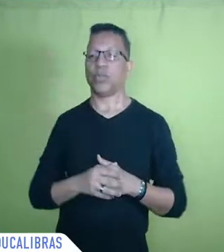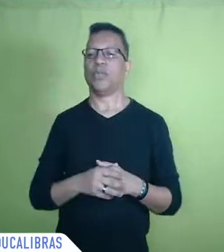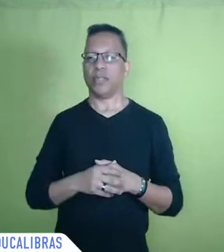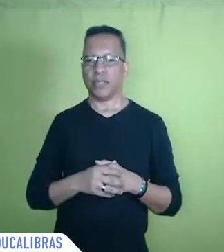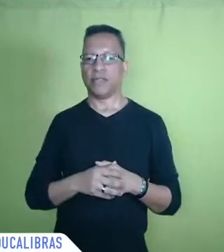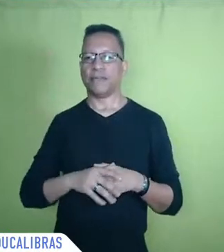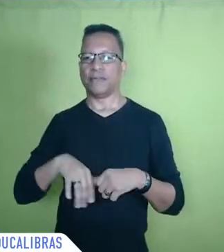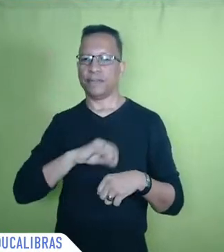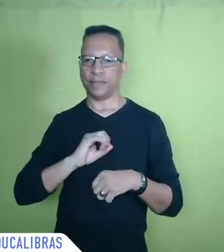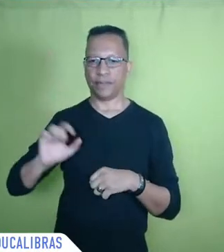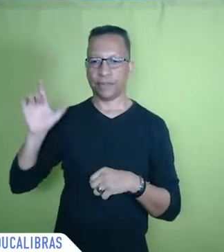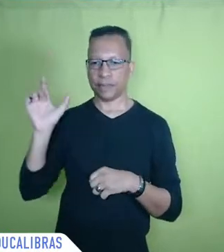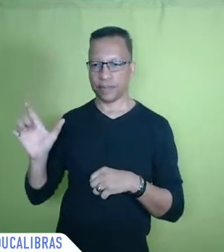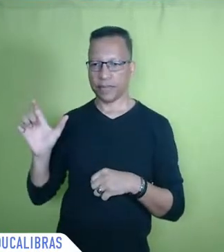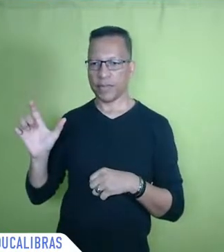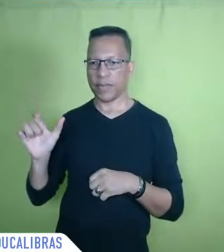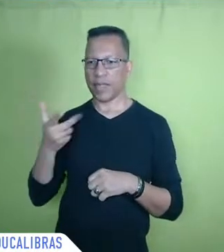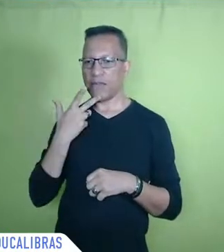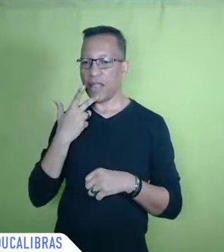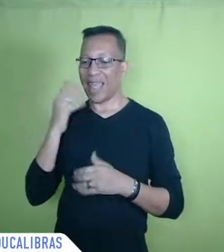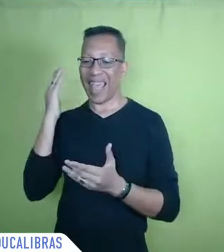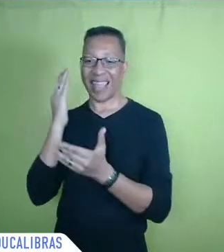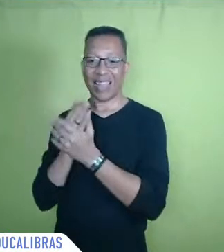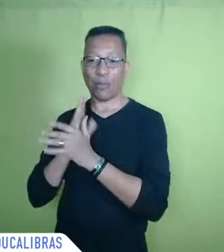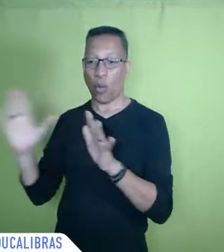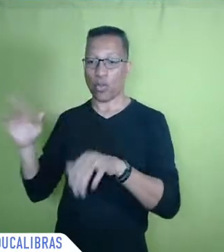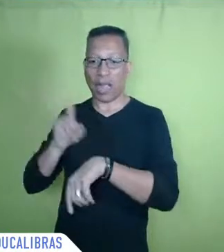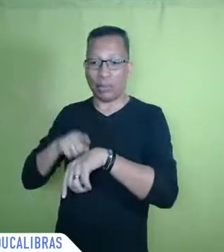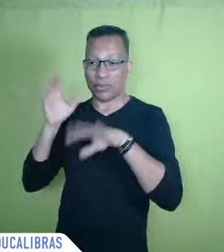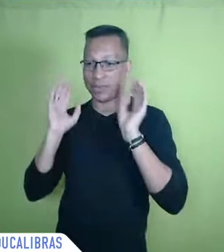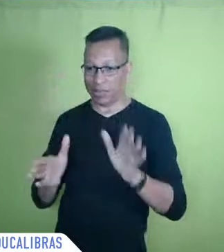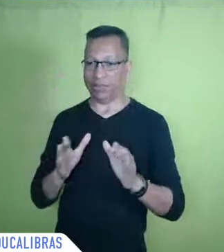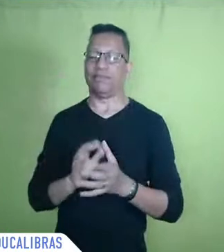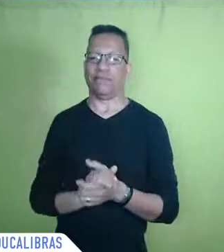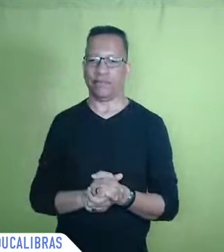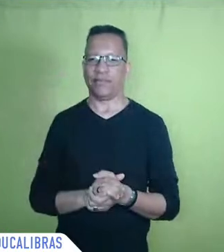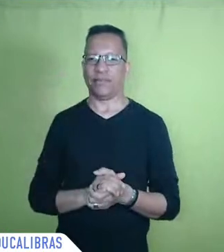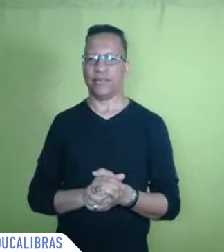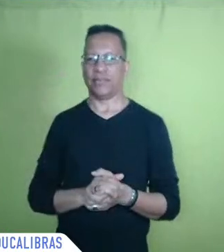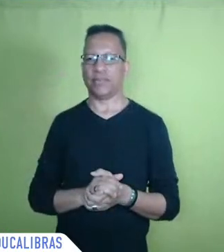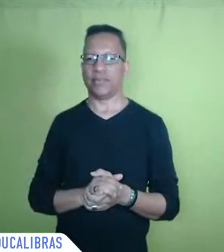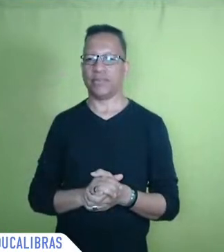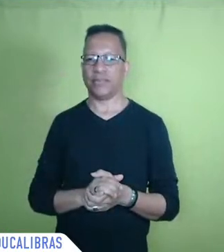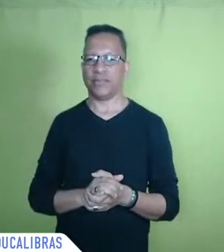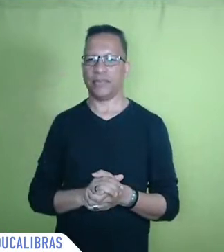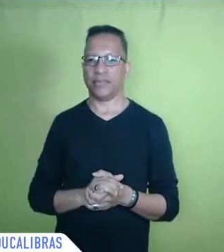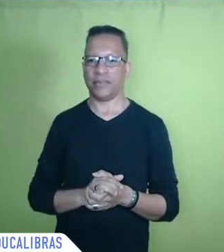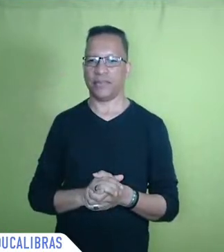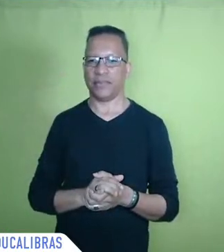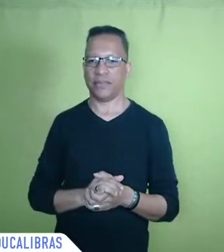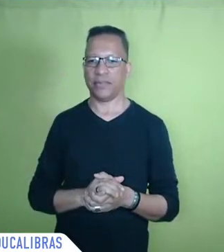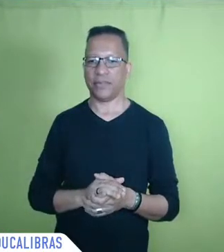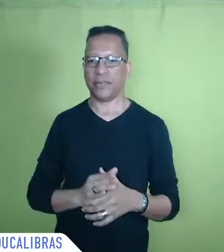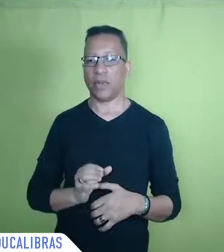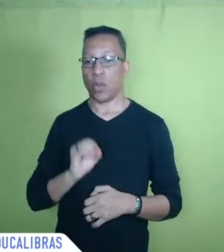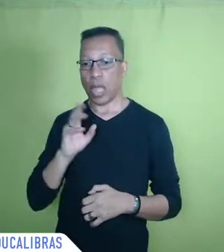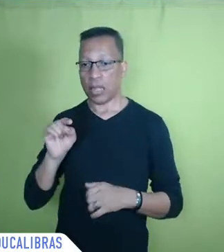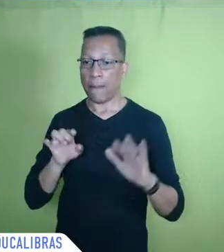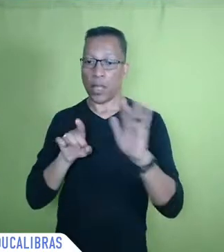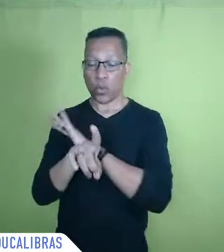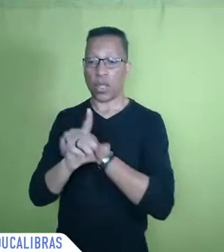speak. And this one in orange just to say that the time is up. So